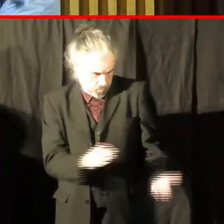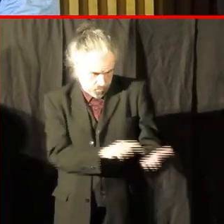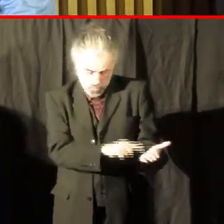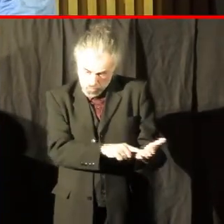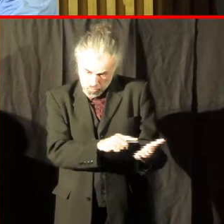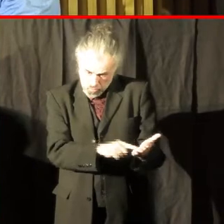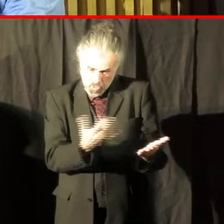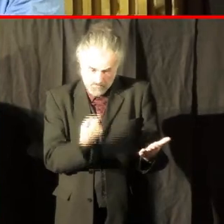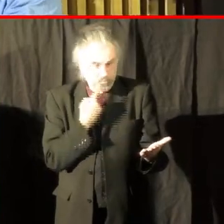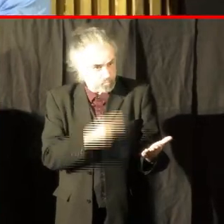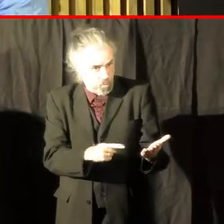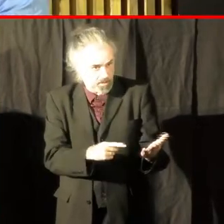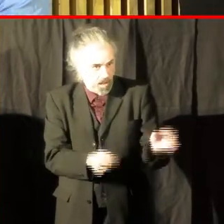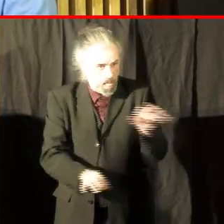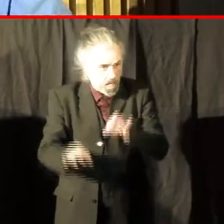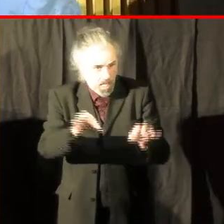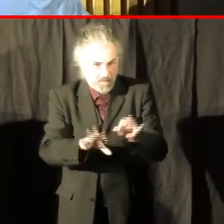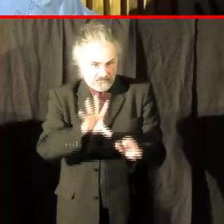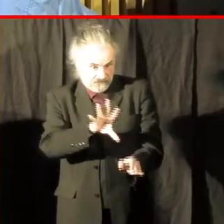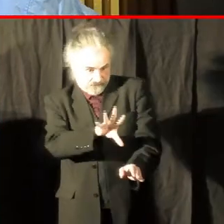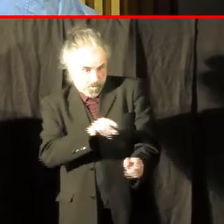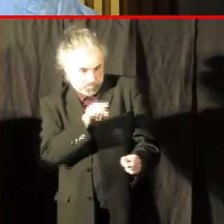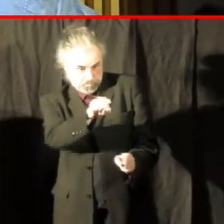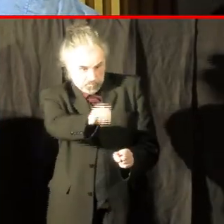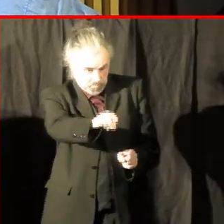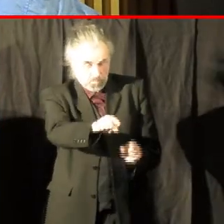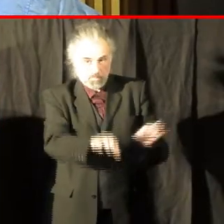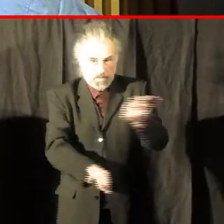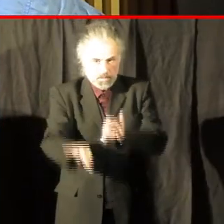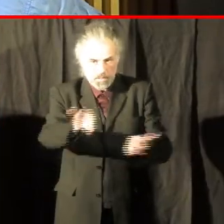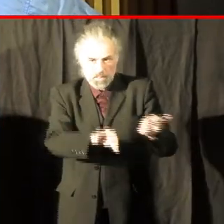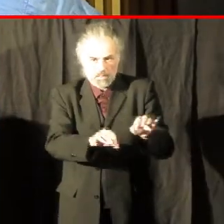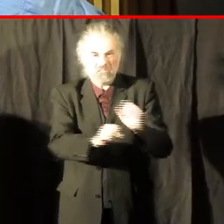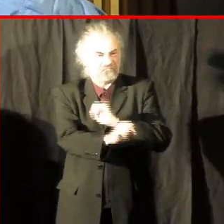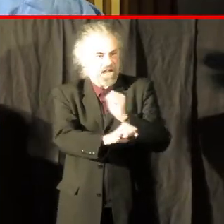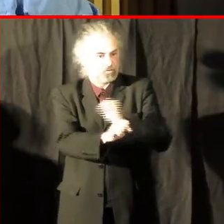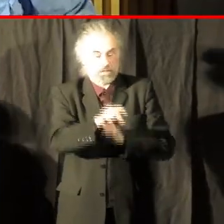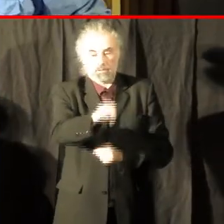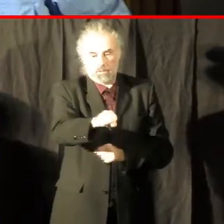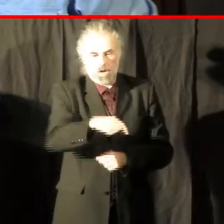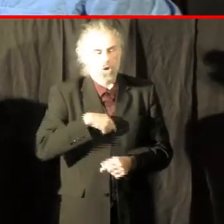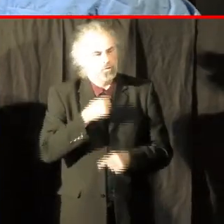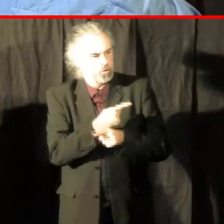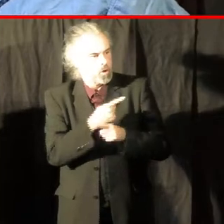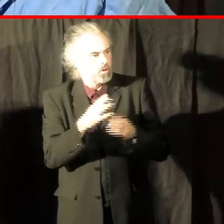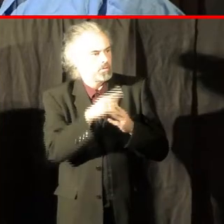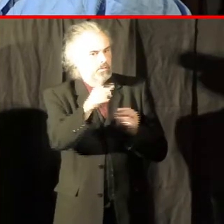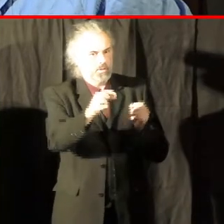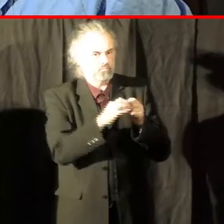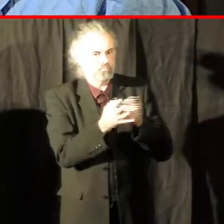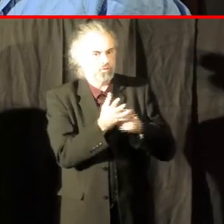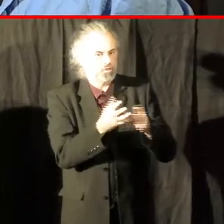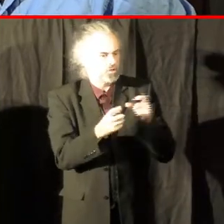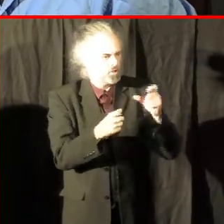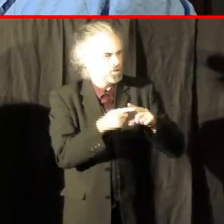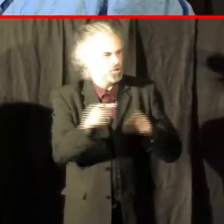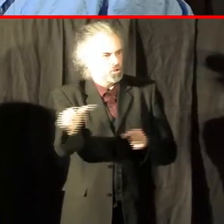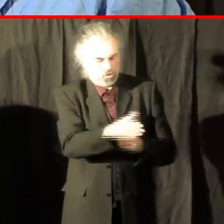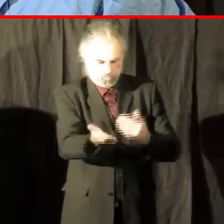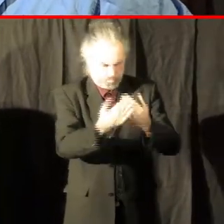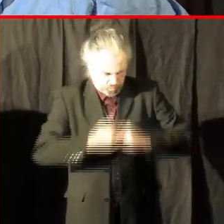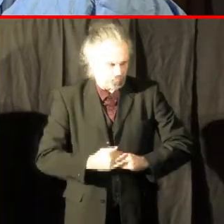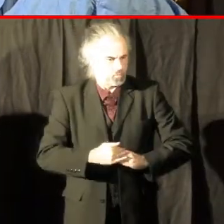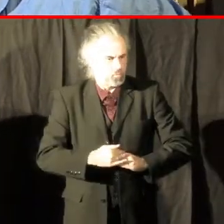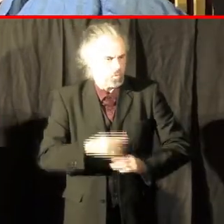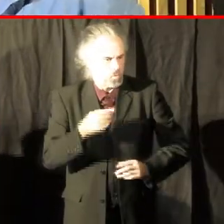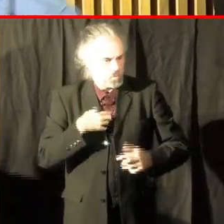toxic chemicals coming from the factory. I'm going to go talk to Bruce at the factory. Talk to him. You go and shut the factory down at least until we can sort out